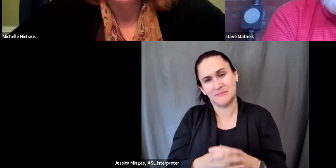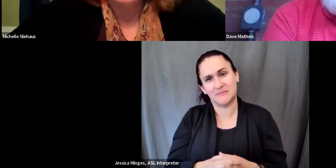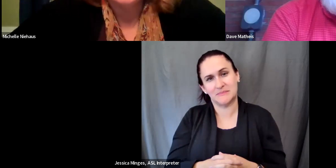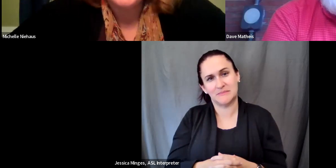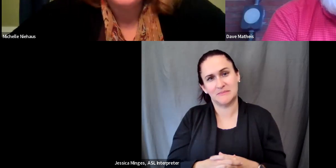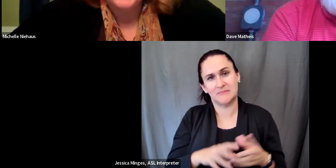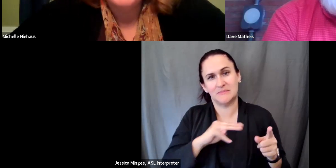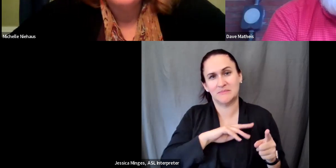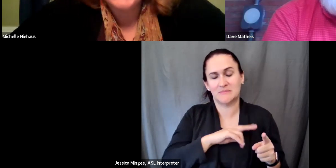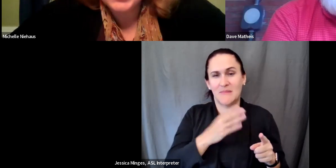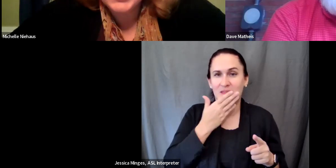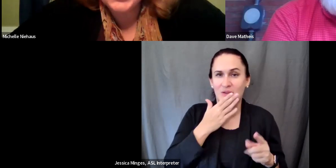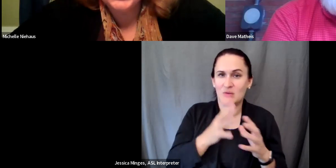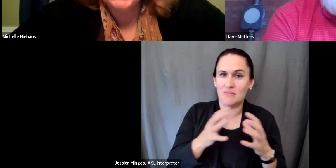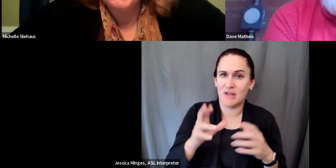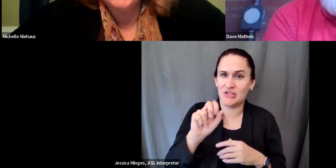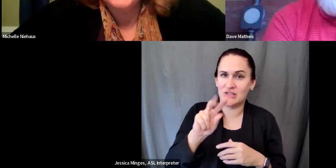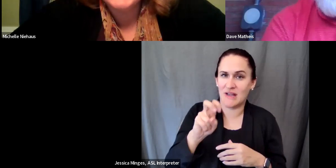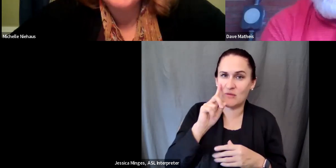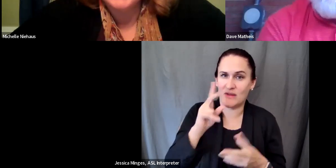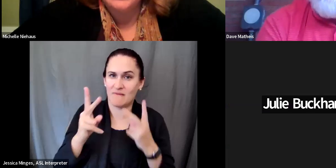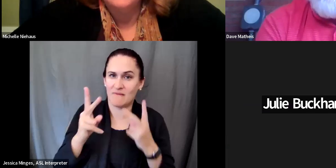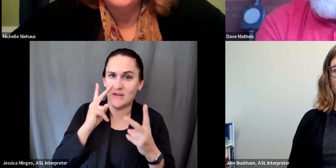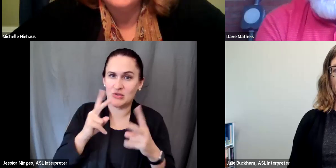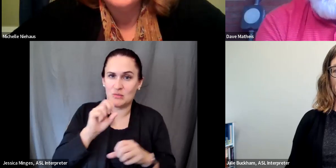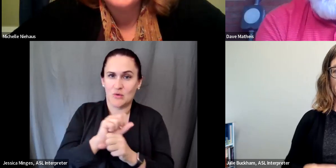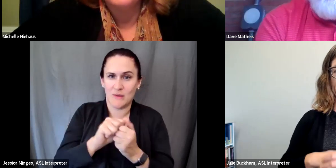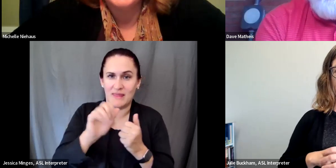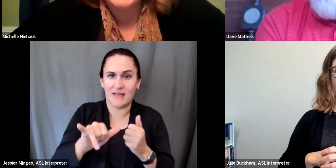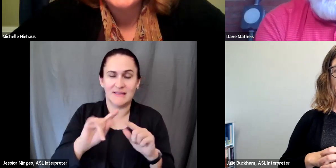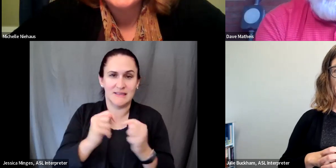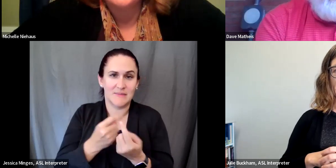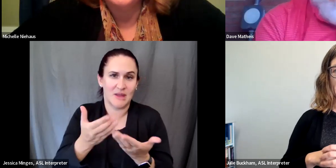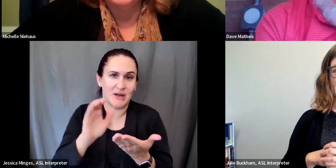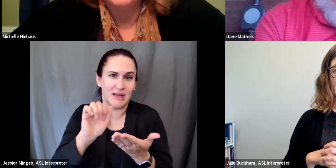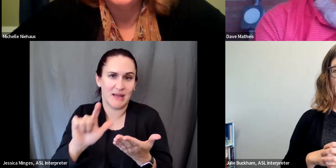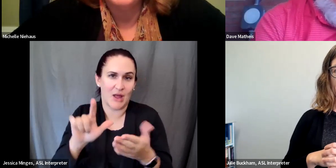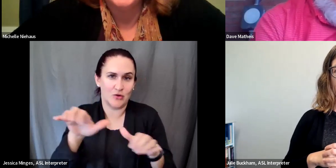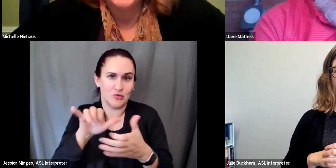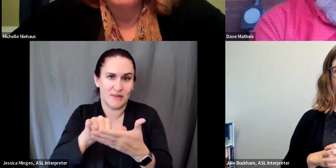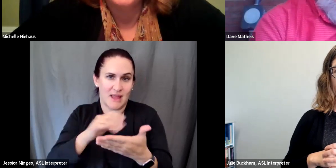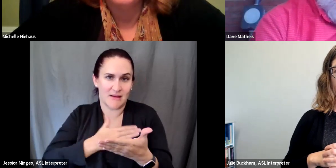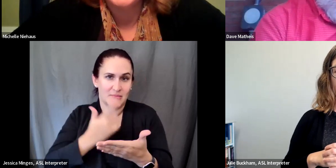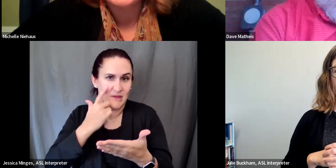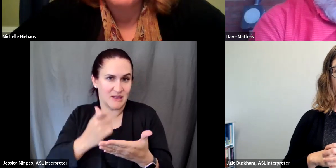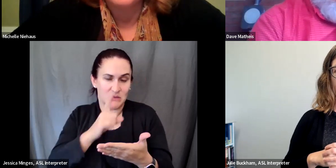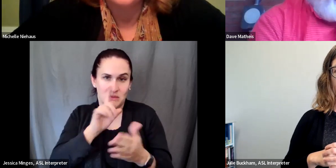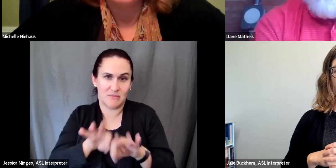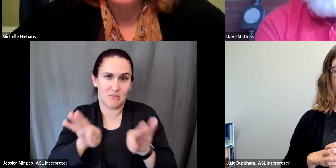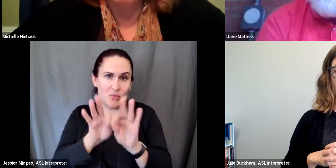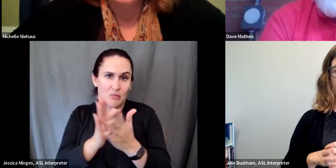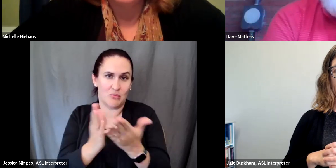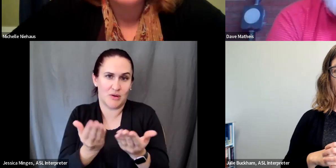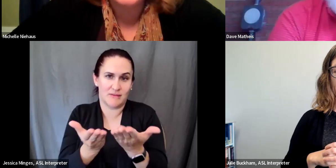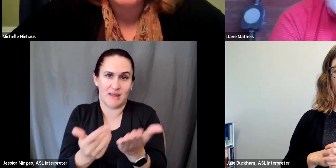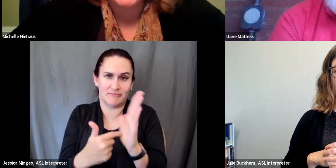Thank you so much, Dave, for having the vision to work with the team at Cal and to do this, because it's such an important book that brings forth